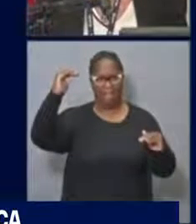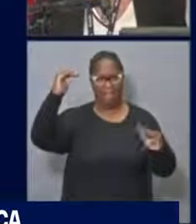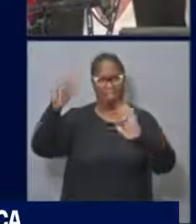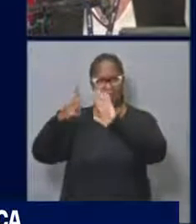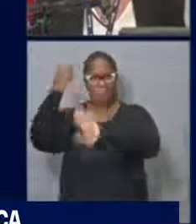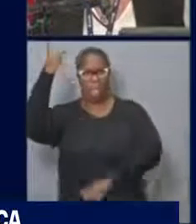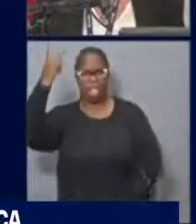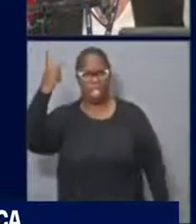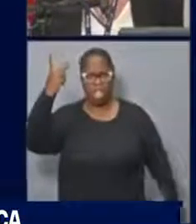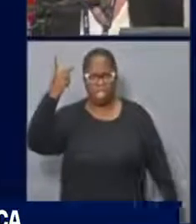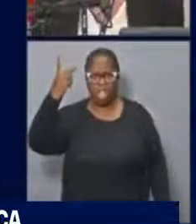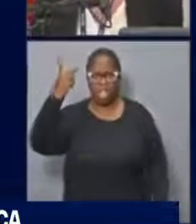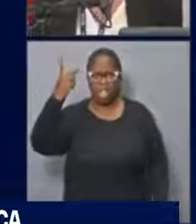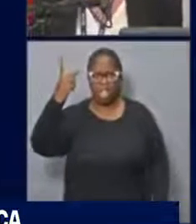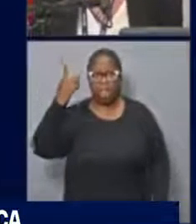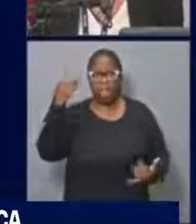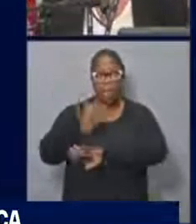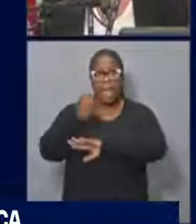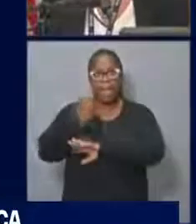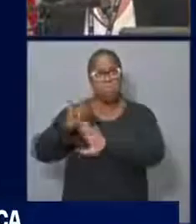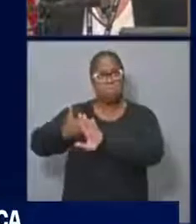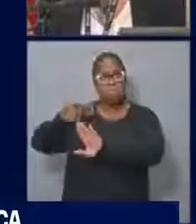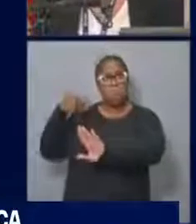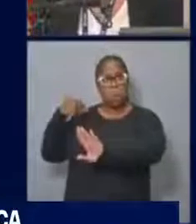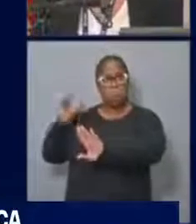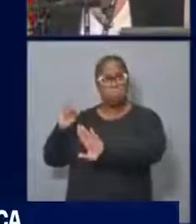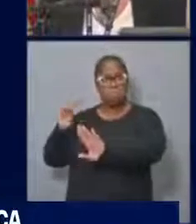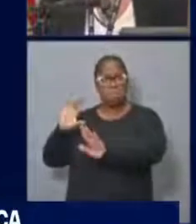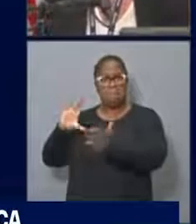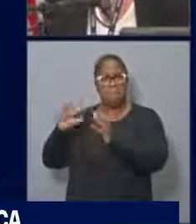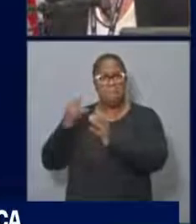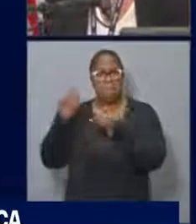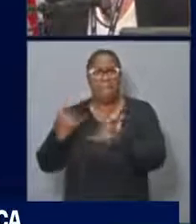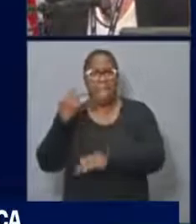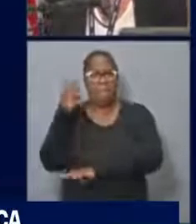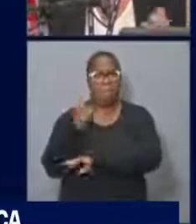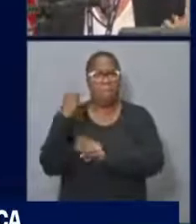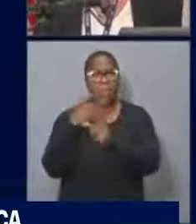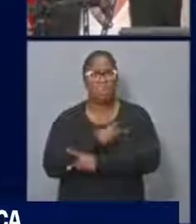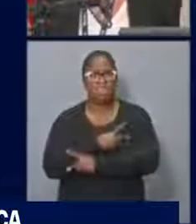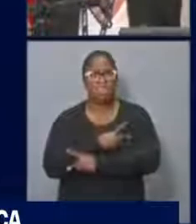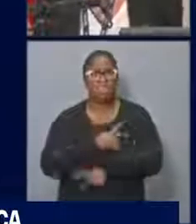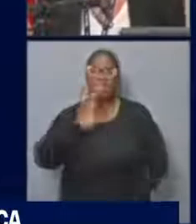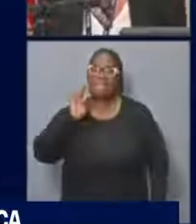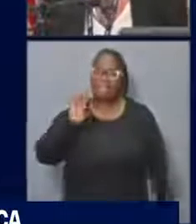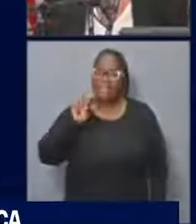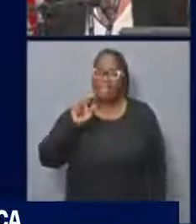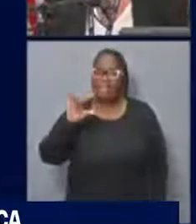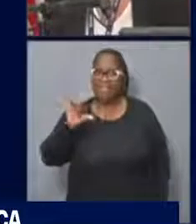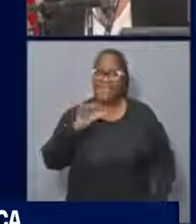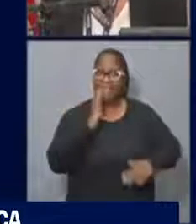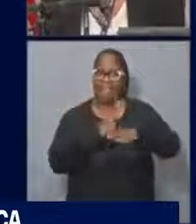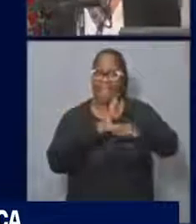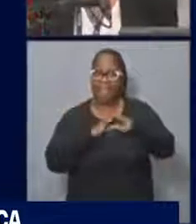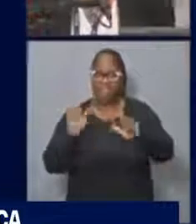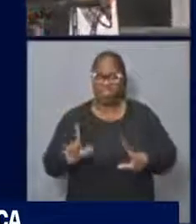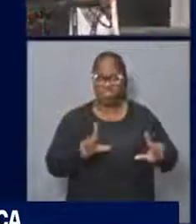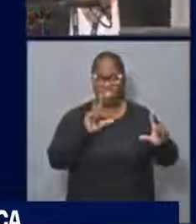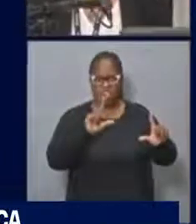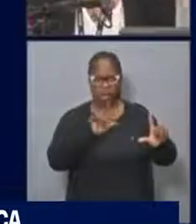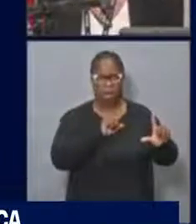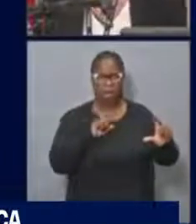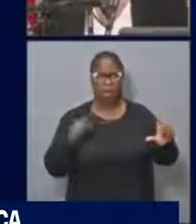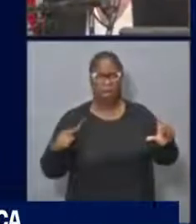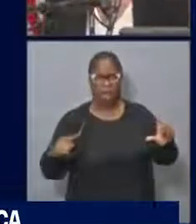been at any point in the pandemic. The 7-day average paints a clear picture of what's happening these last few weeks,